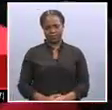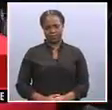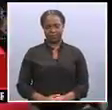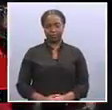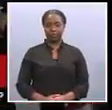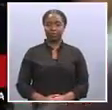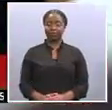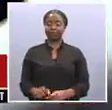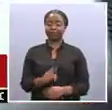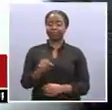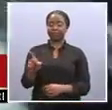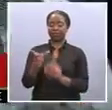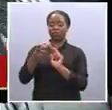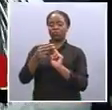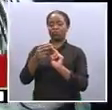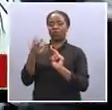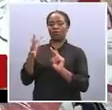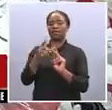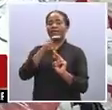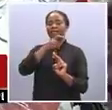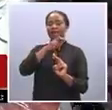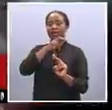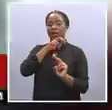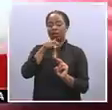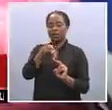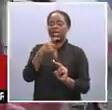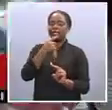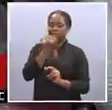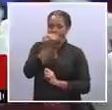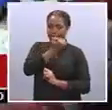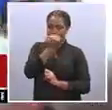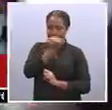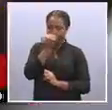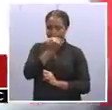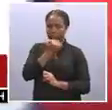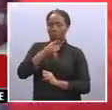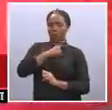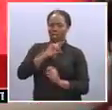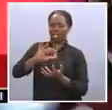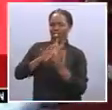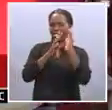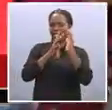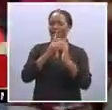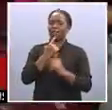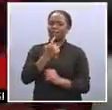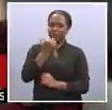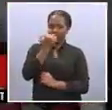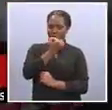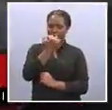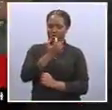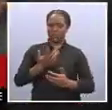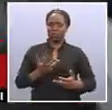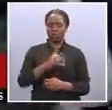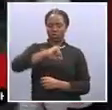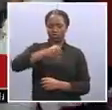Trade Union Nehawu claimed victory on Friday and apologized unreservedly for the destructive strike.